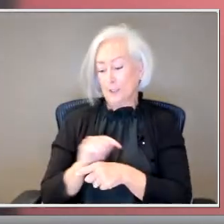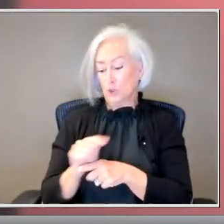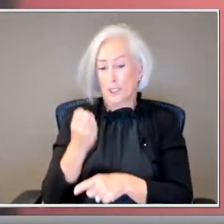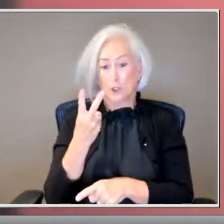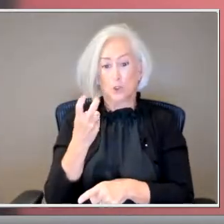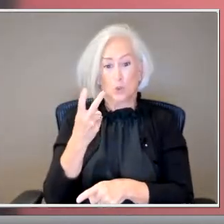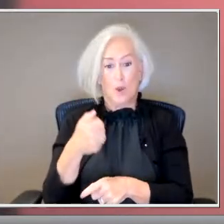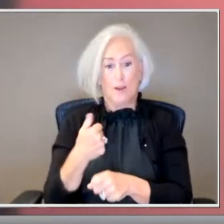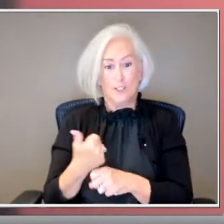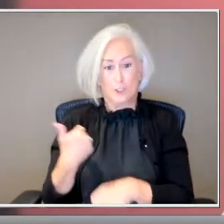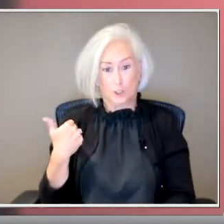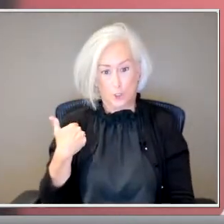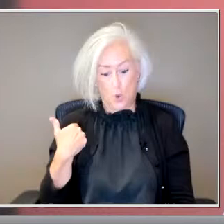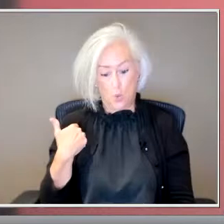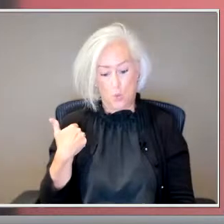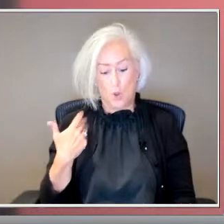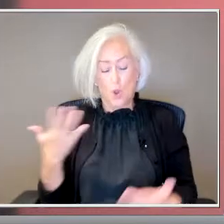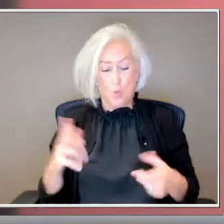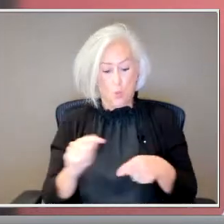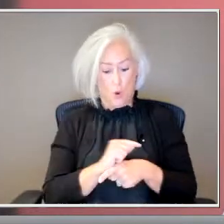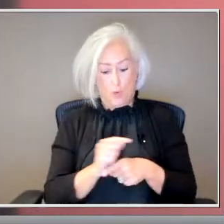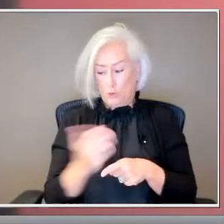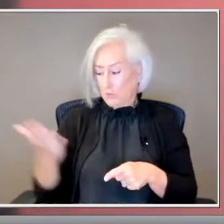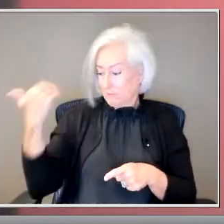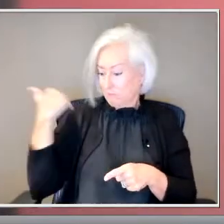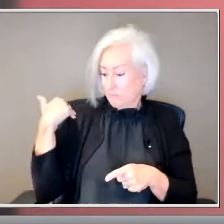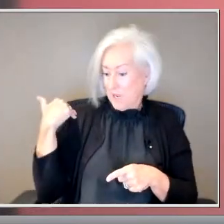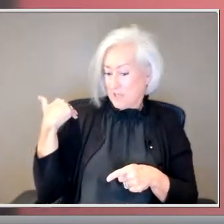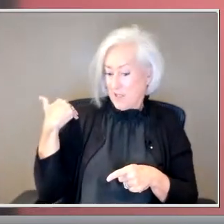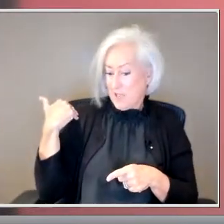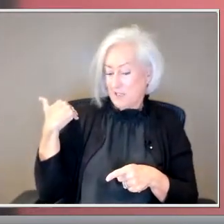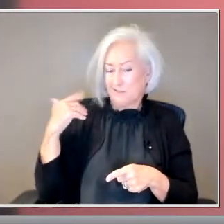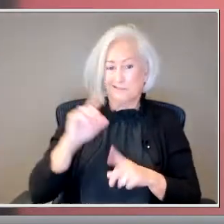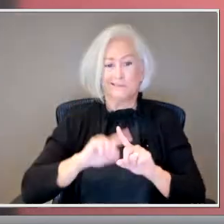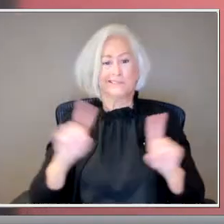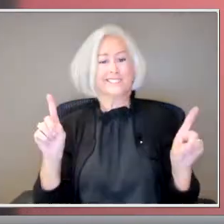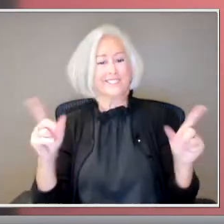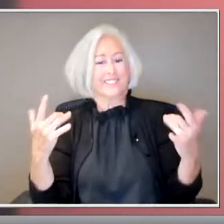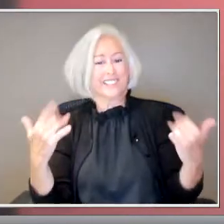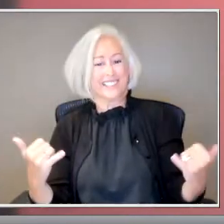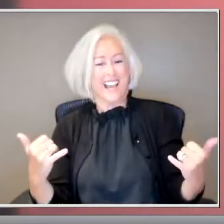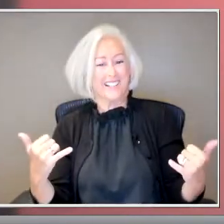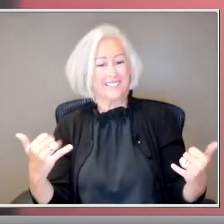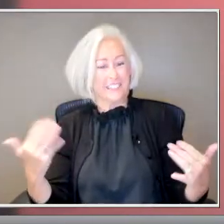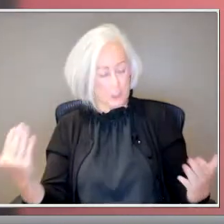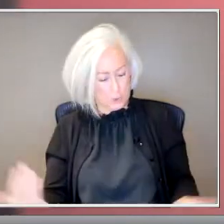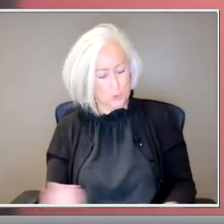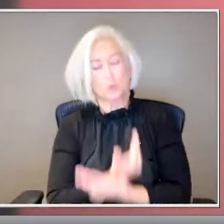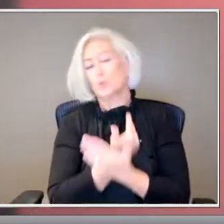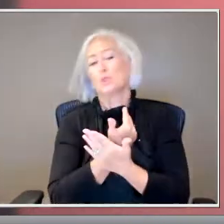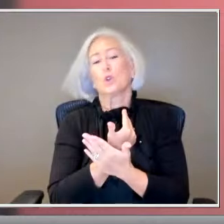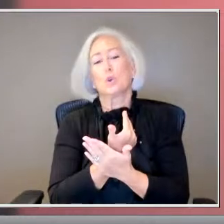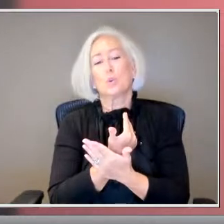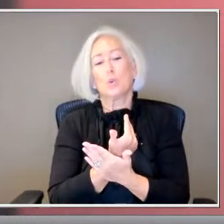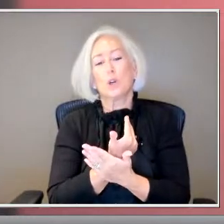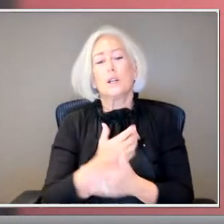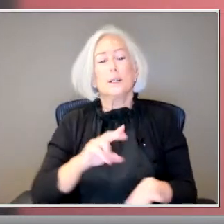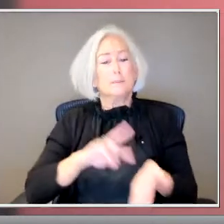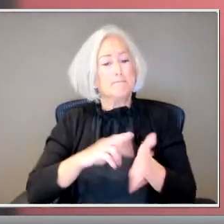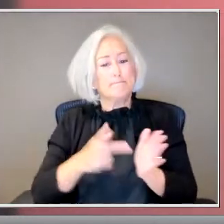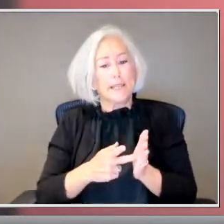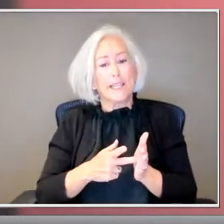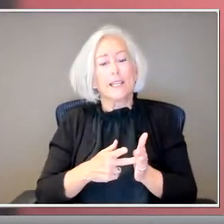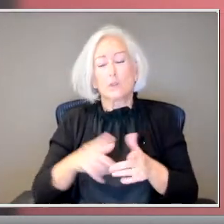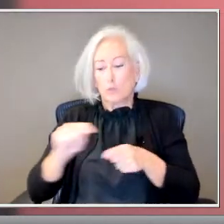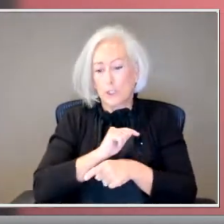what we practice right now because the tools and technology are completely new. We go for training, additional training on a